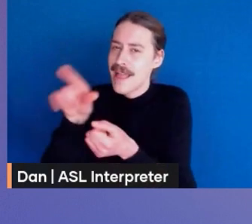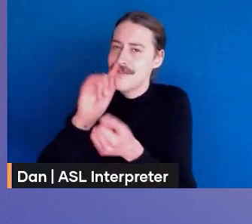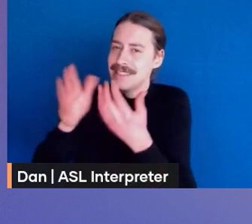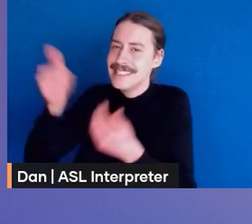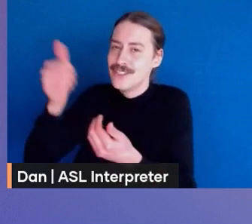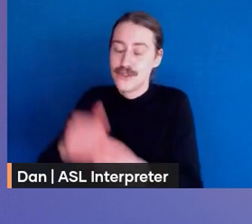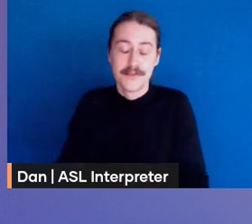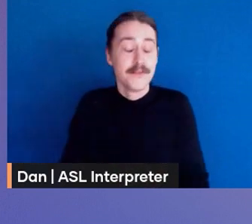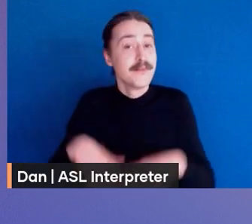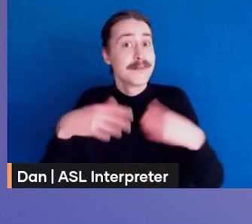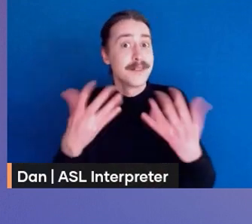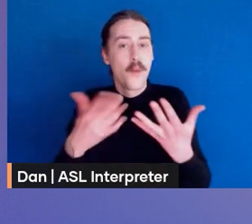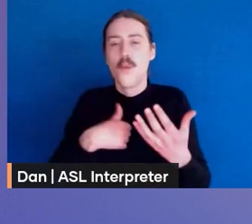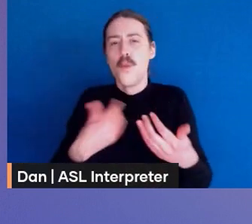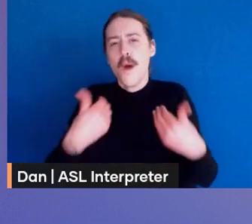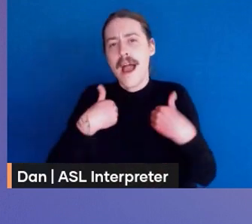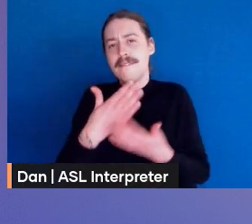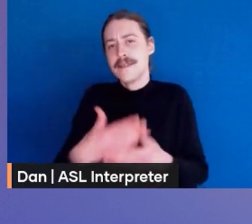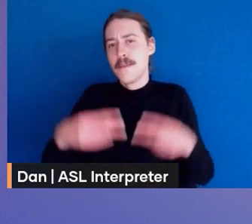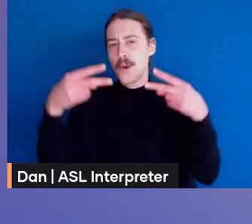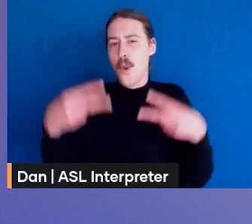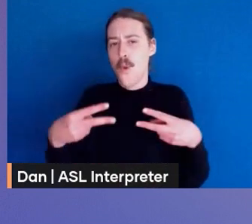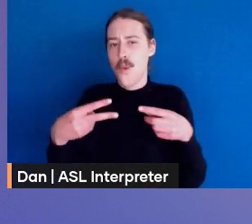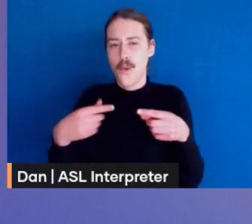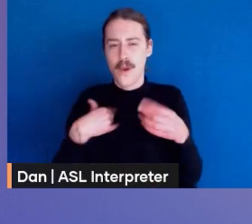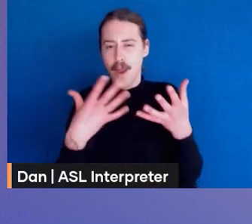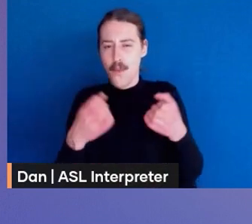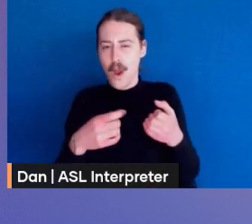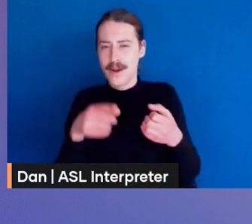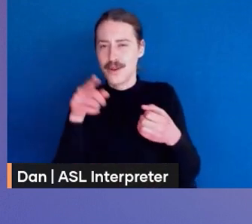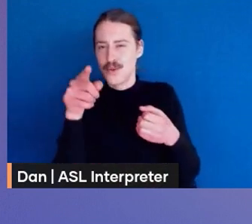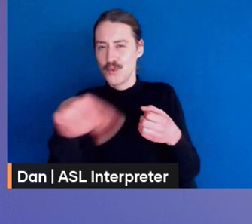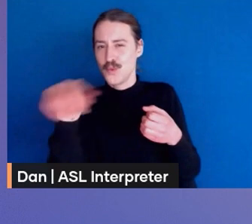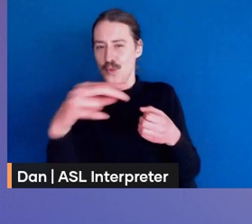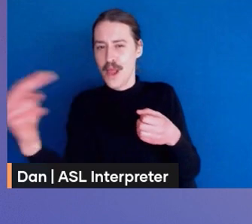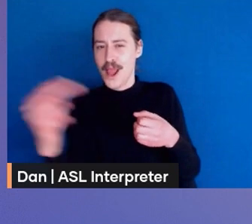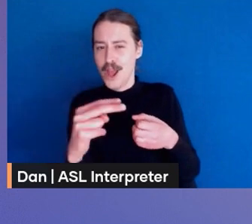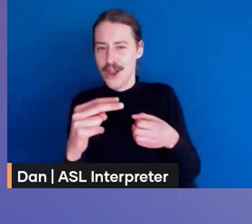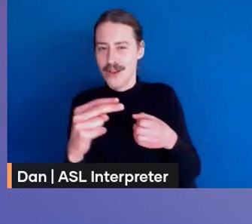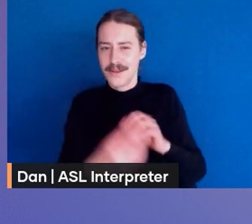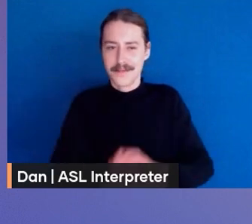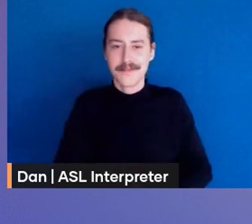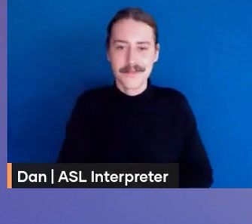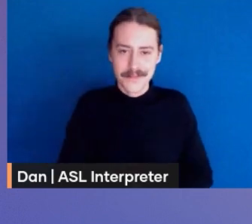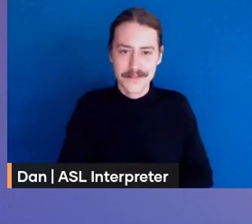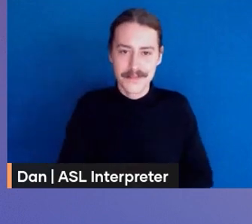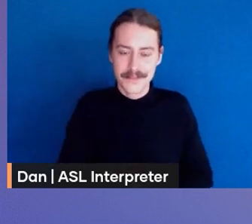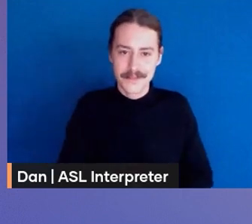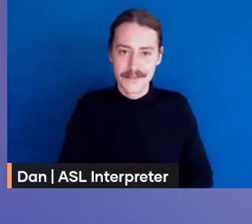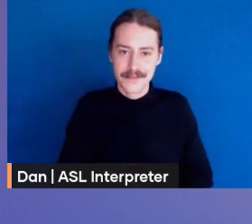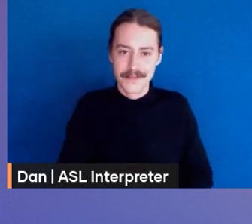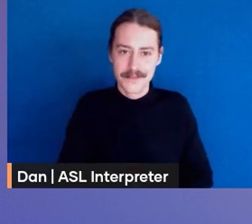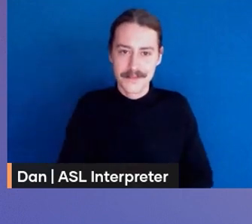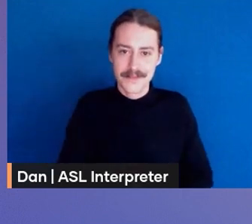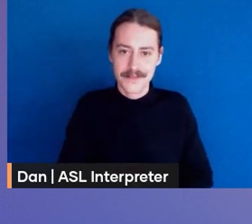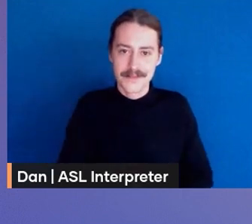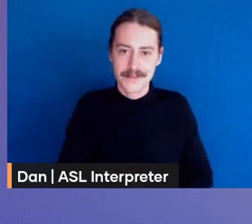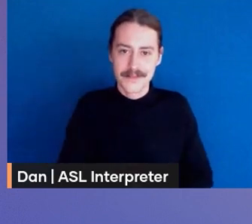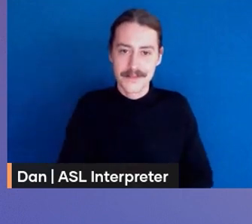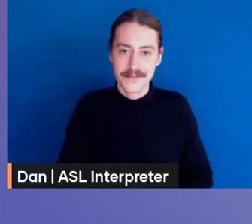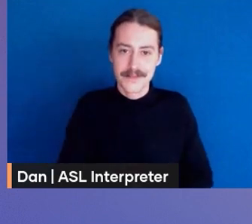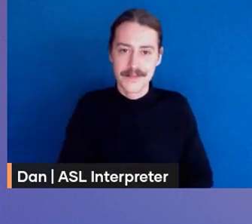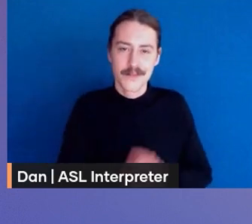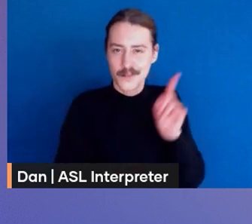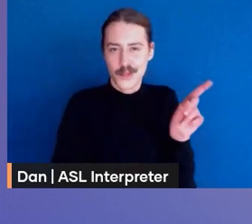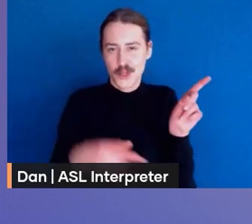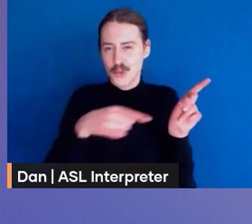code that I want to share. The code, just to give you a layout of how I put this all